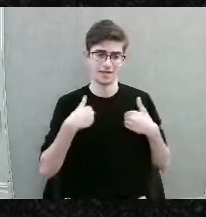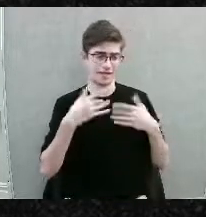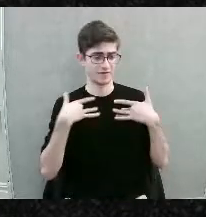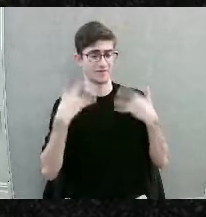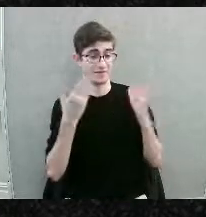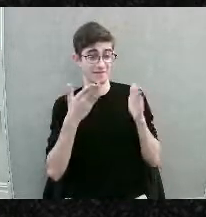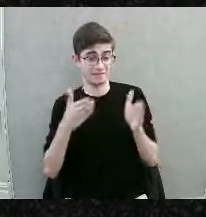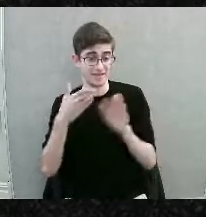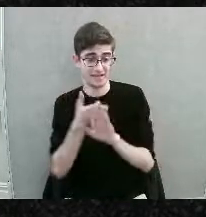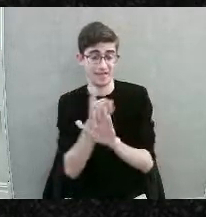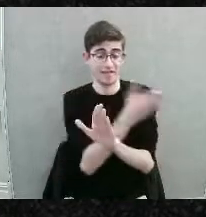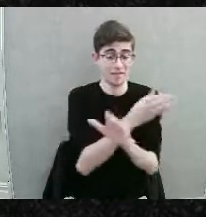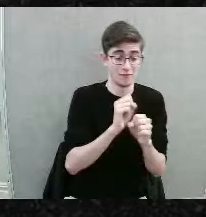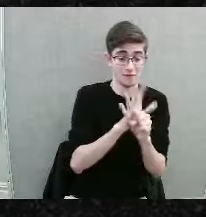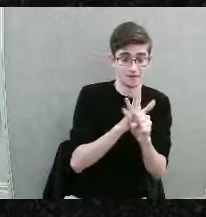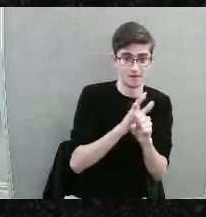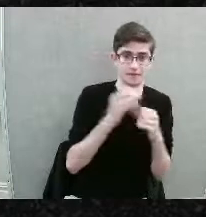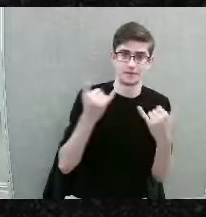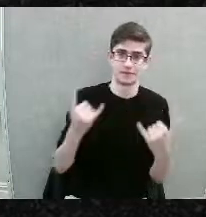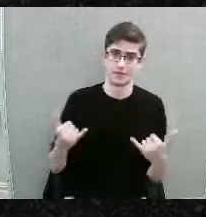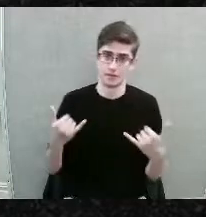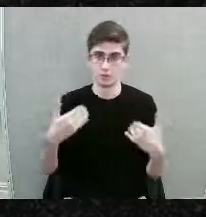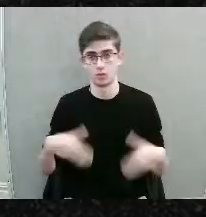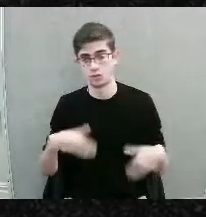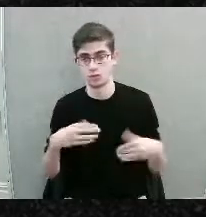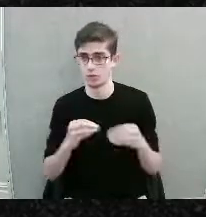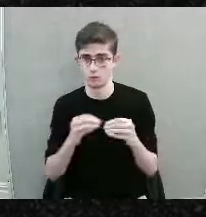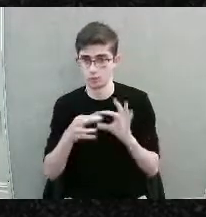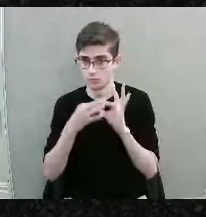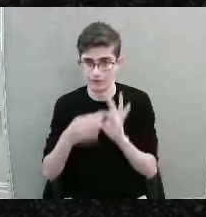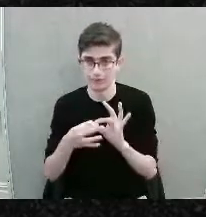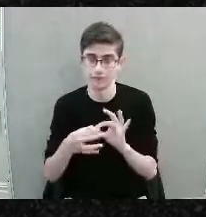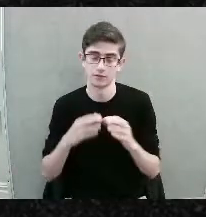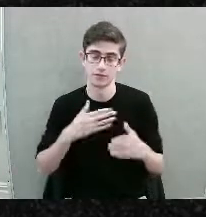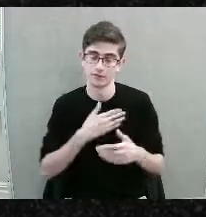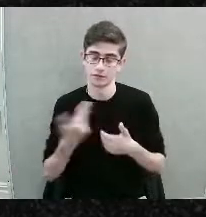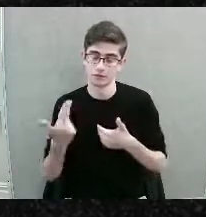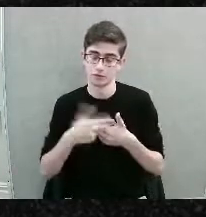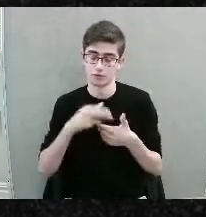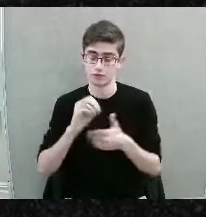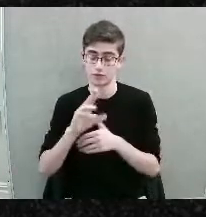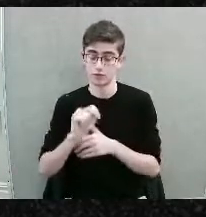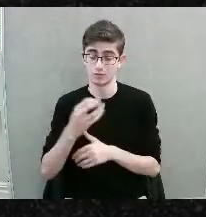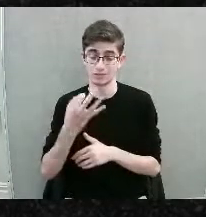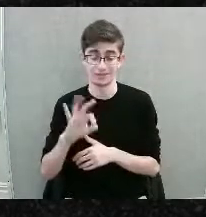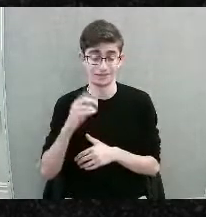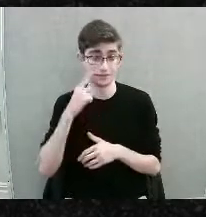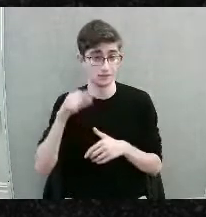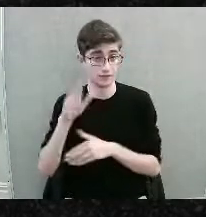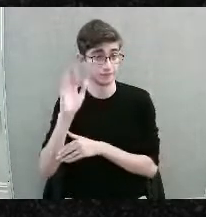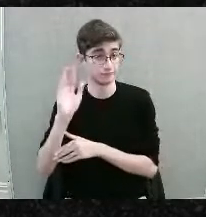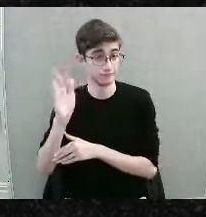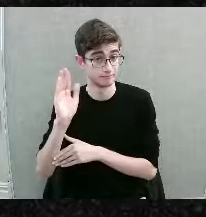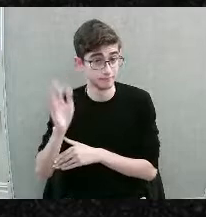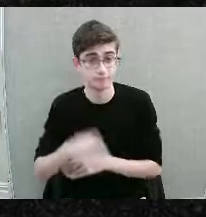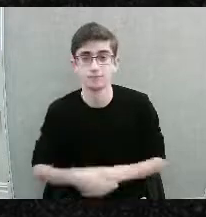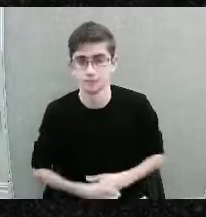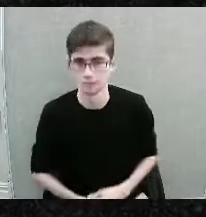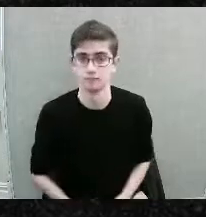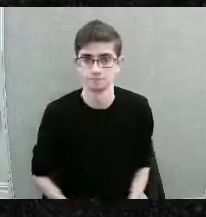course it has become all the more relevant in the current moment. So please join us on October 19th for the McIntyre